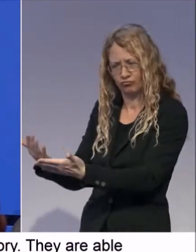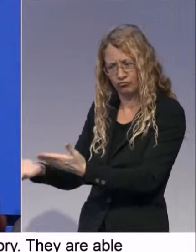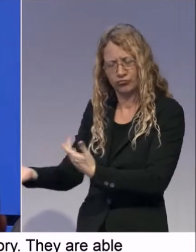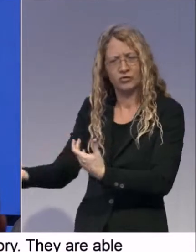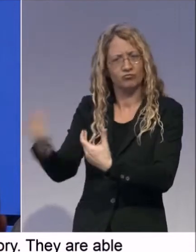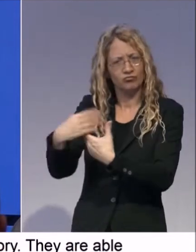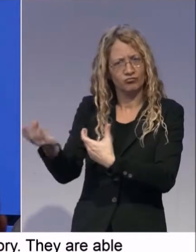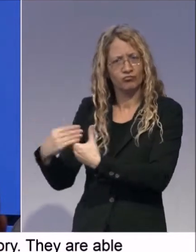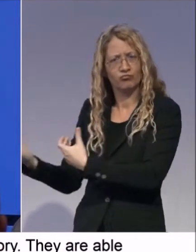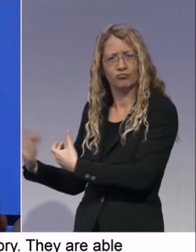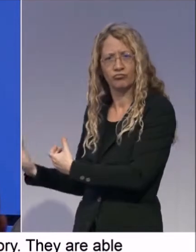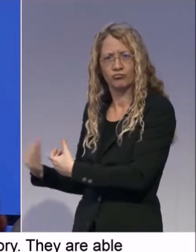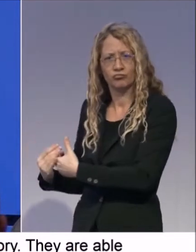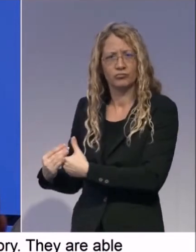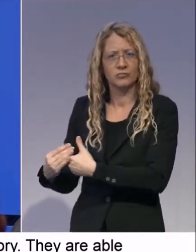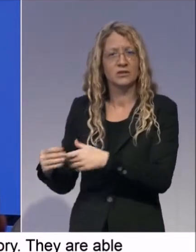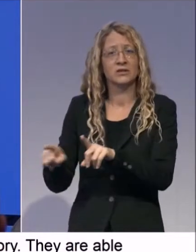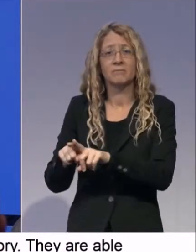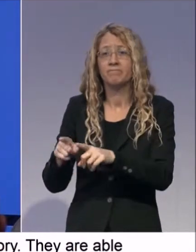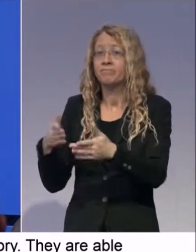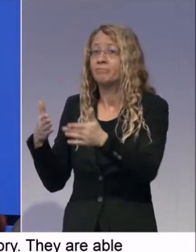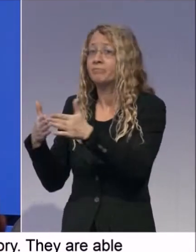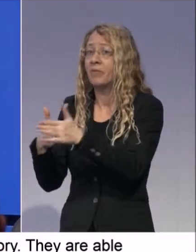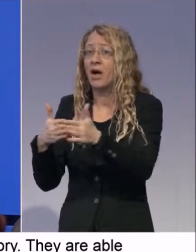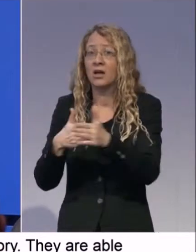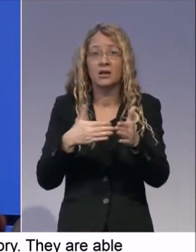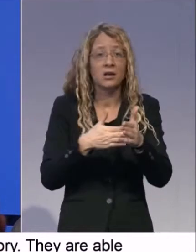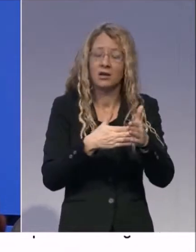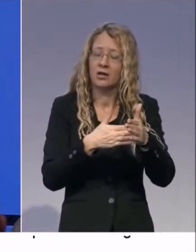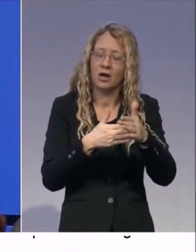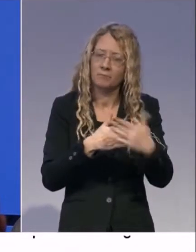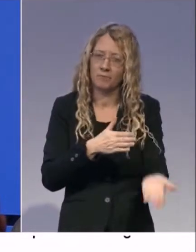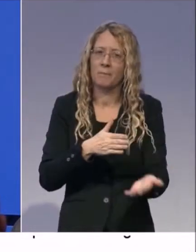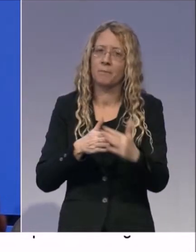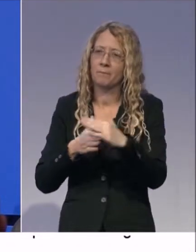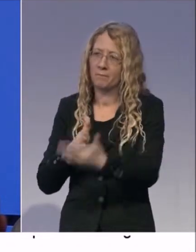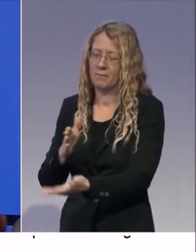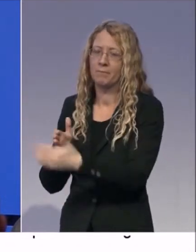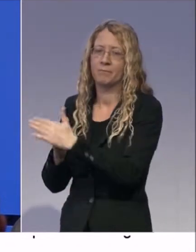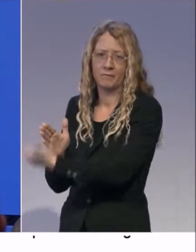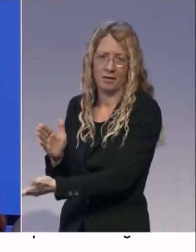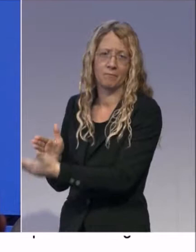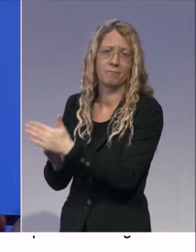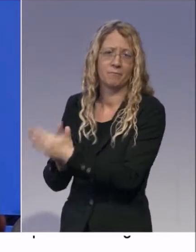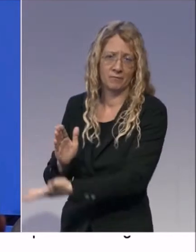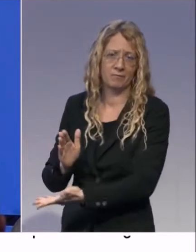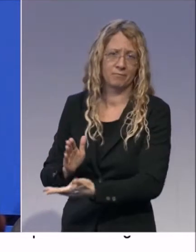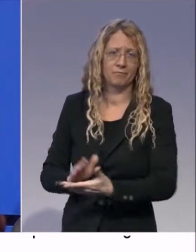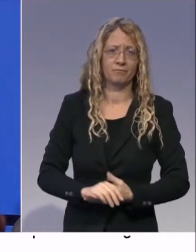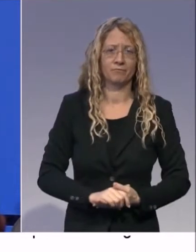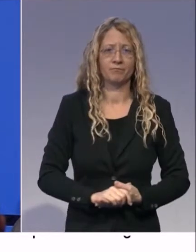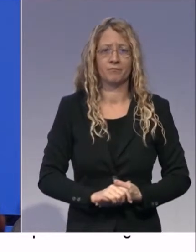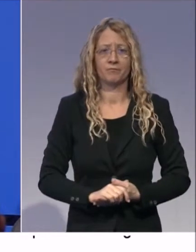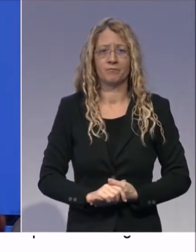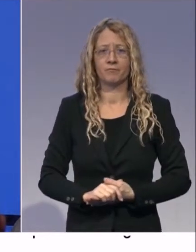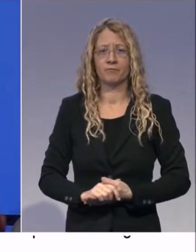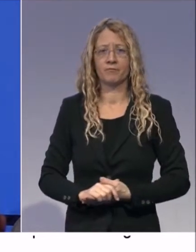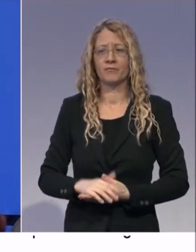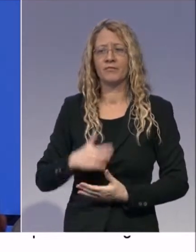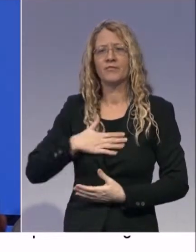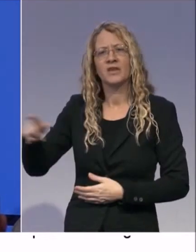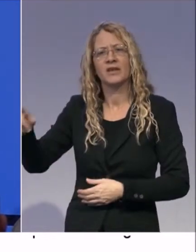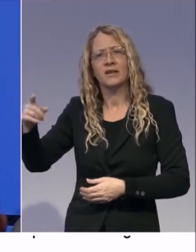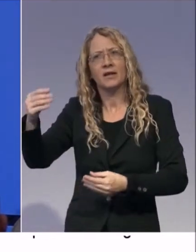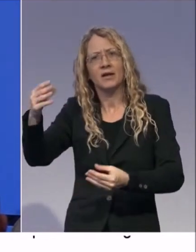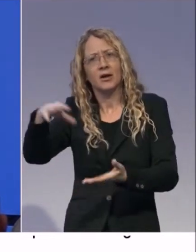remove barriers. People may want to attend programs, they may want to participate in a particular session, and